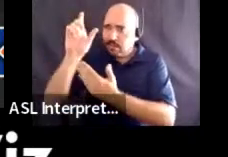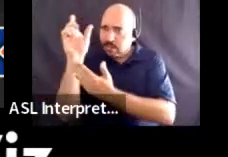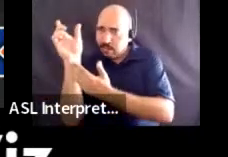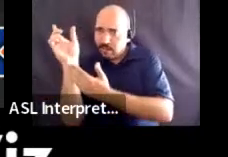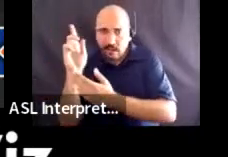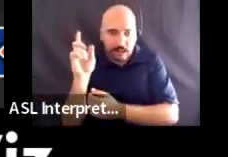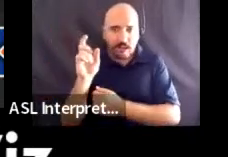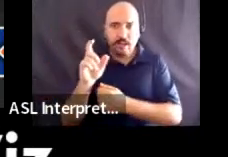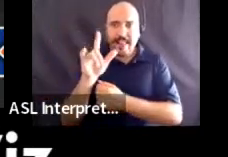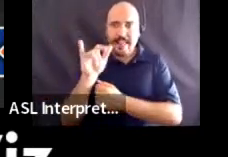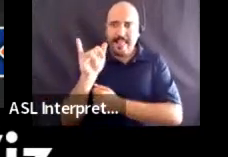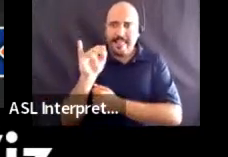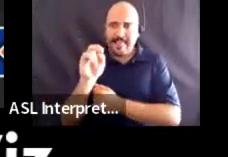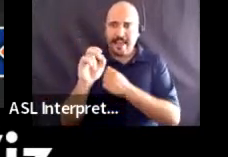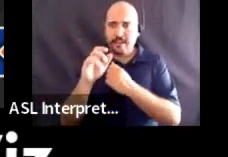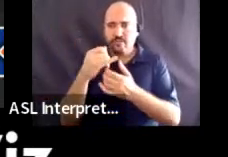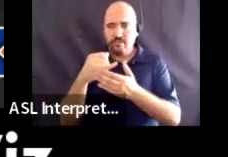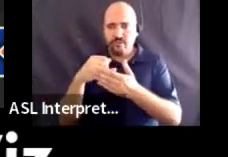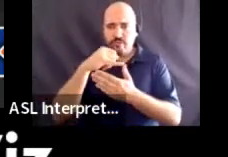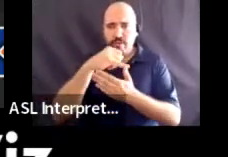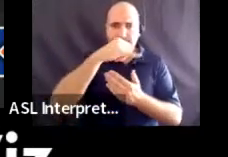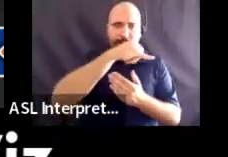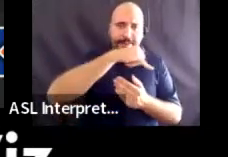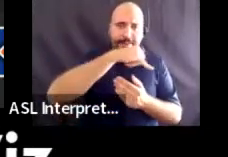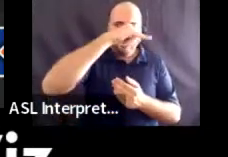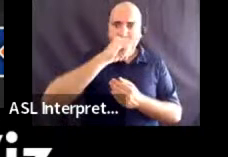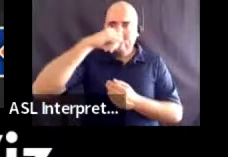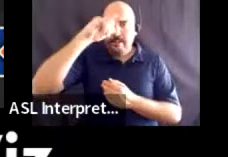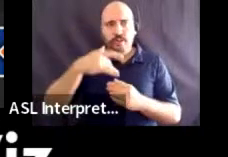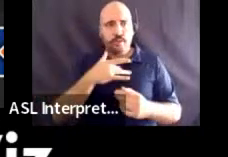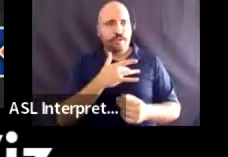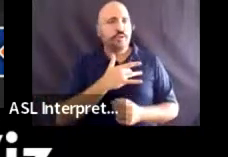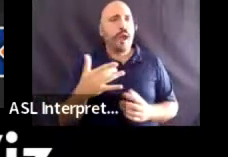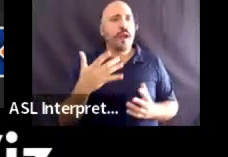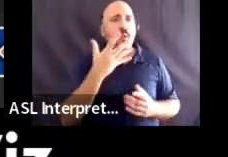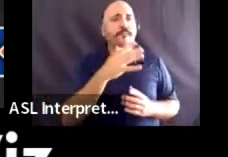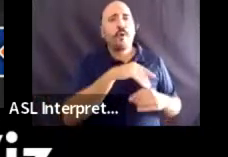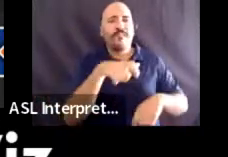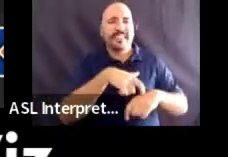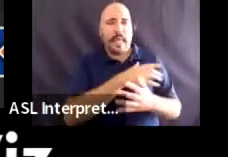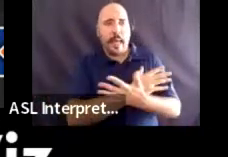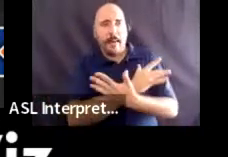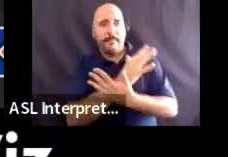A line graph showing a trend over time. Bar